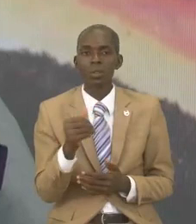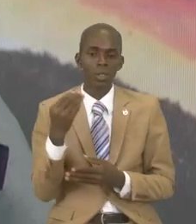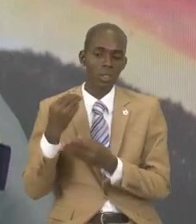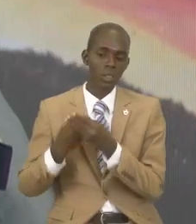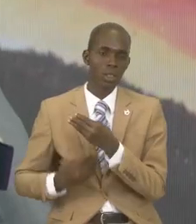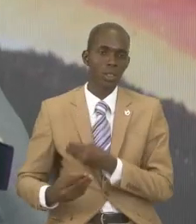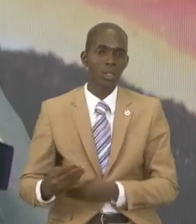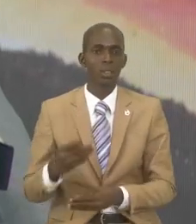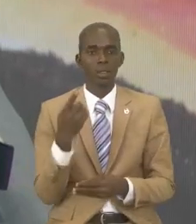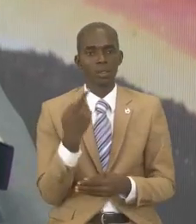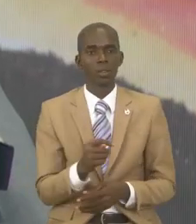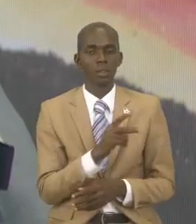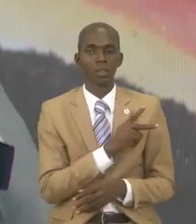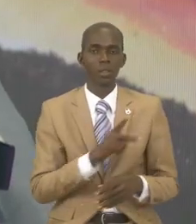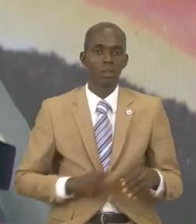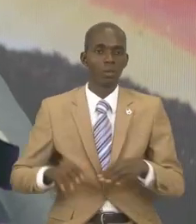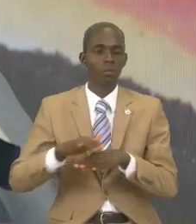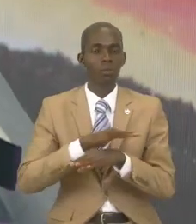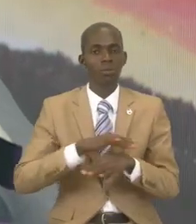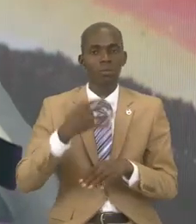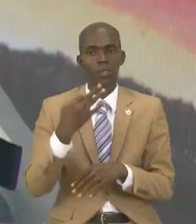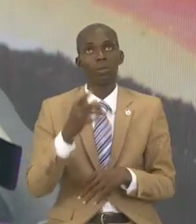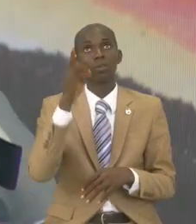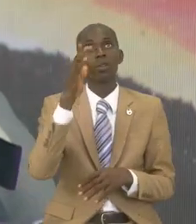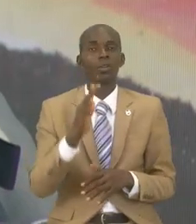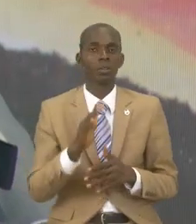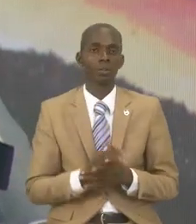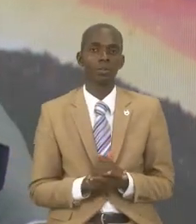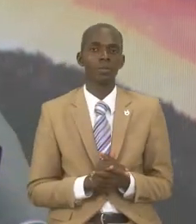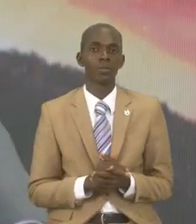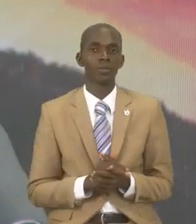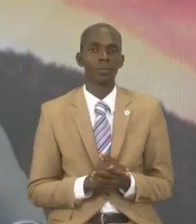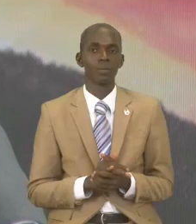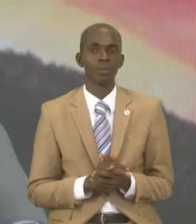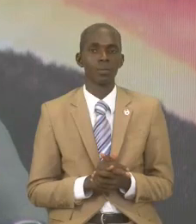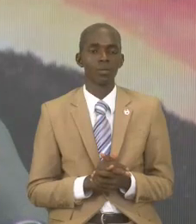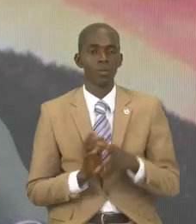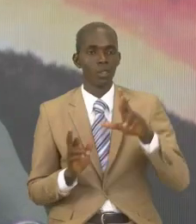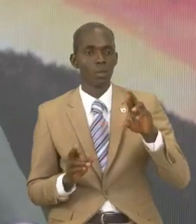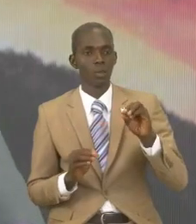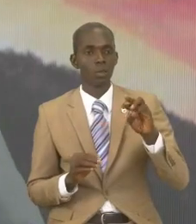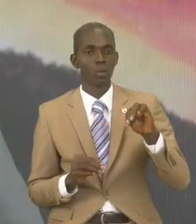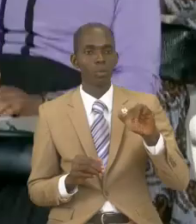inherit the kingdom of God. Romans chapter